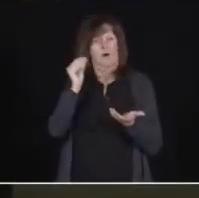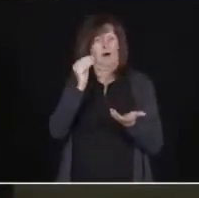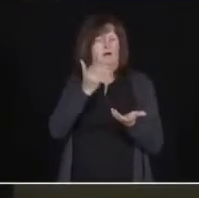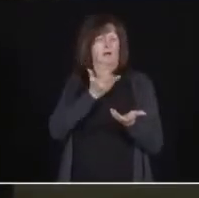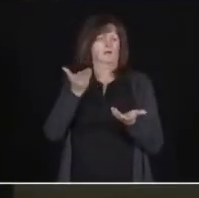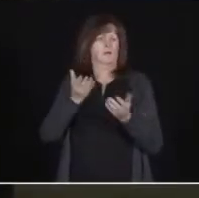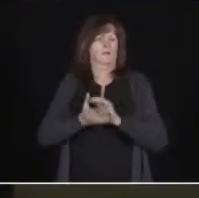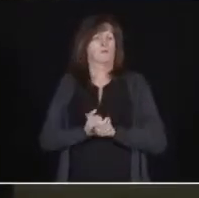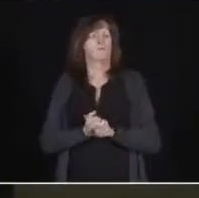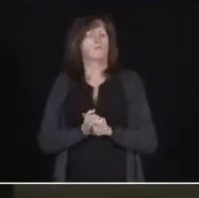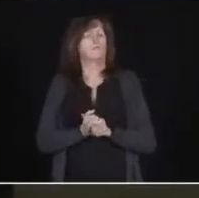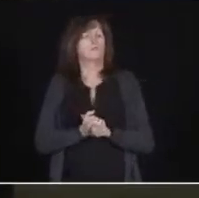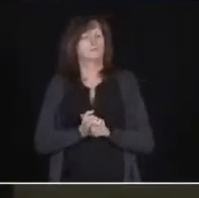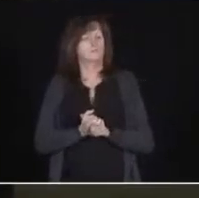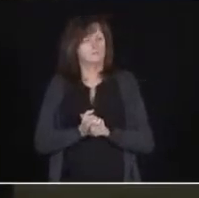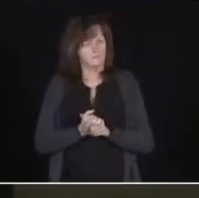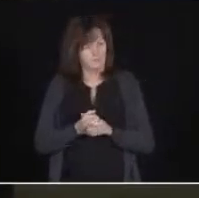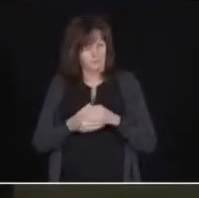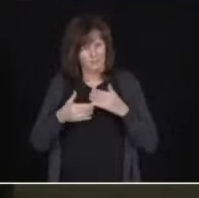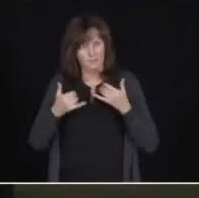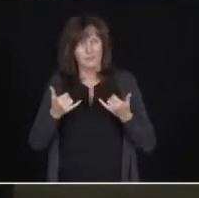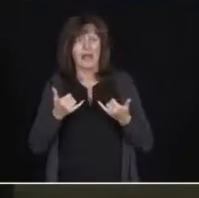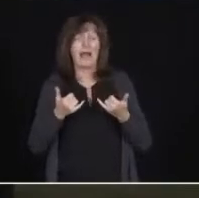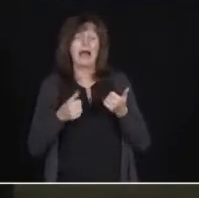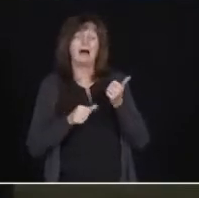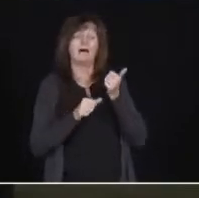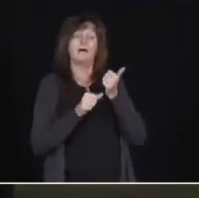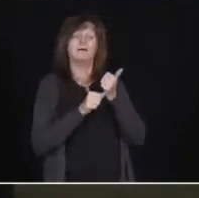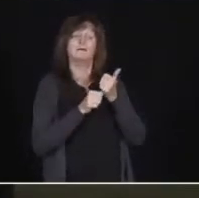and colleague, Associate Minister of Transportation, Kinga Surma.